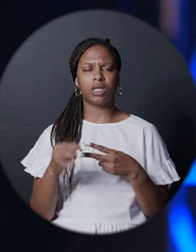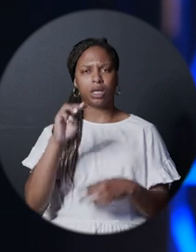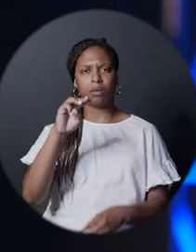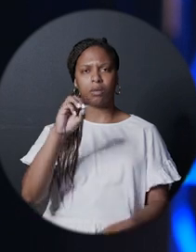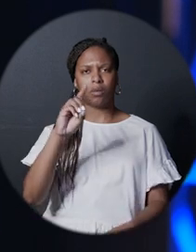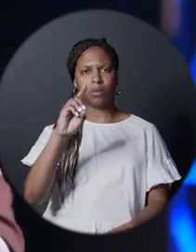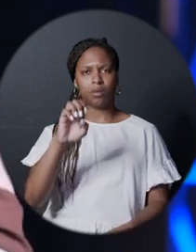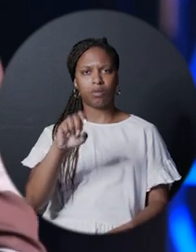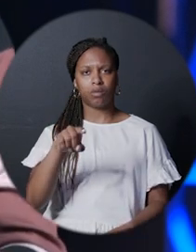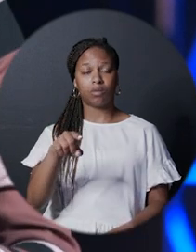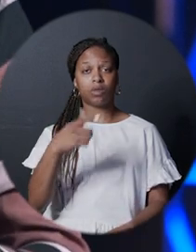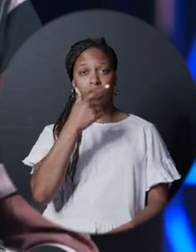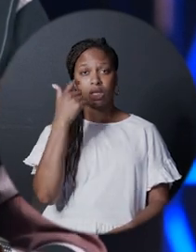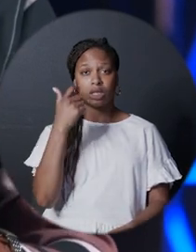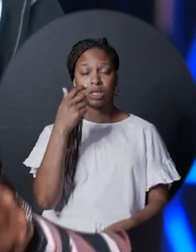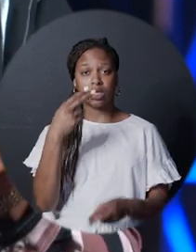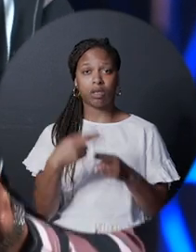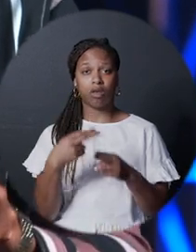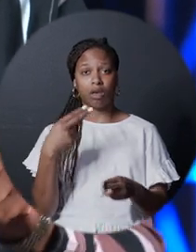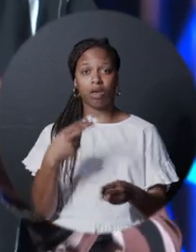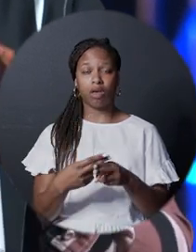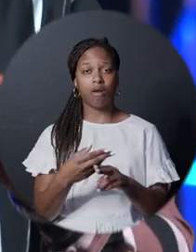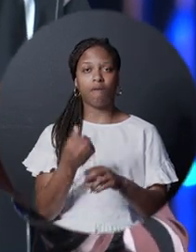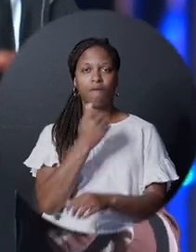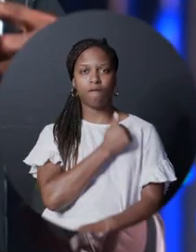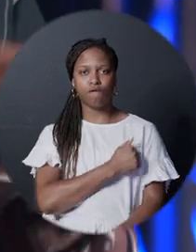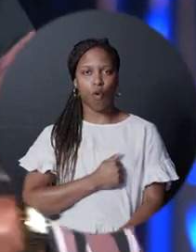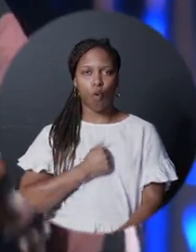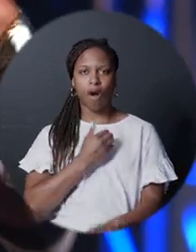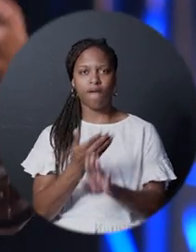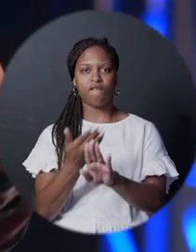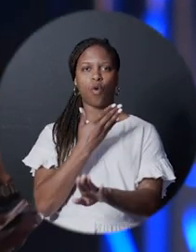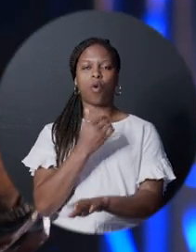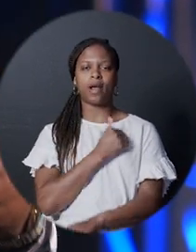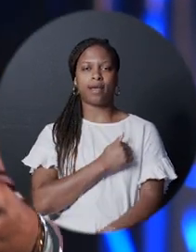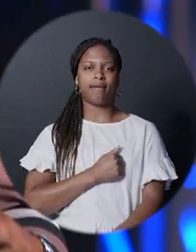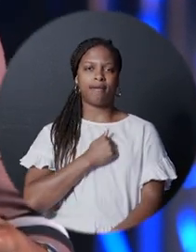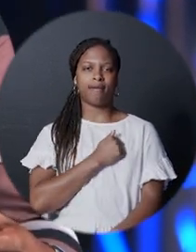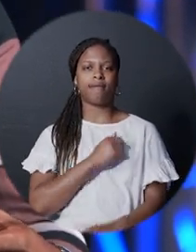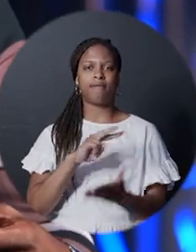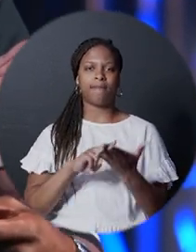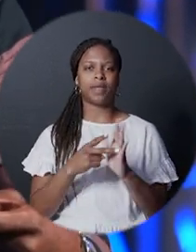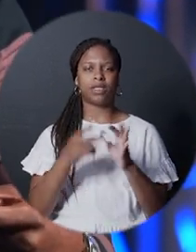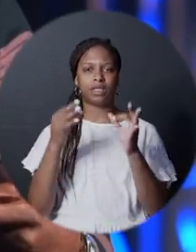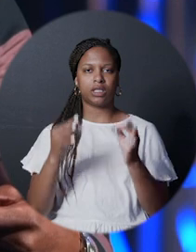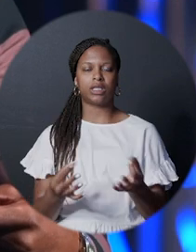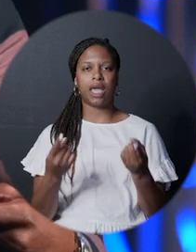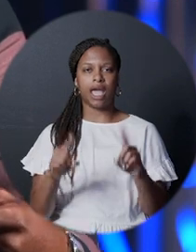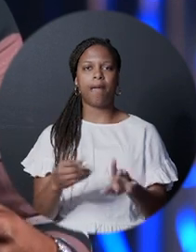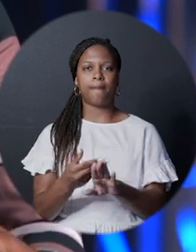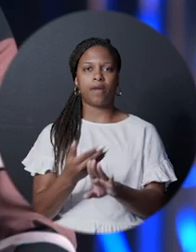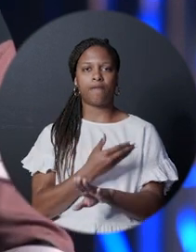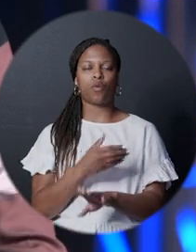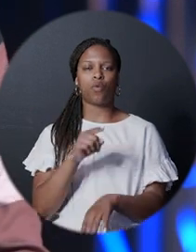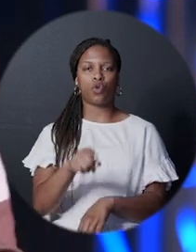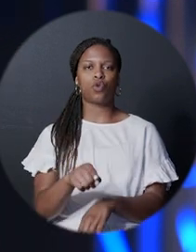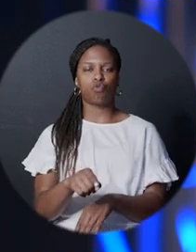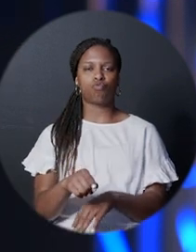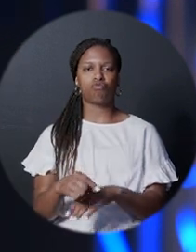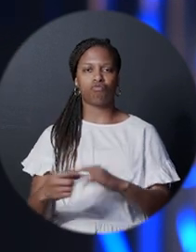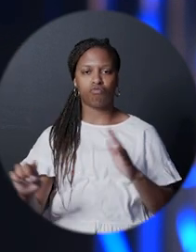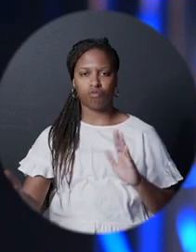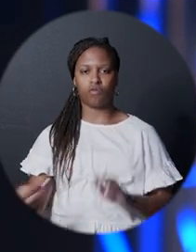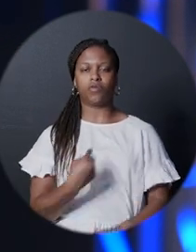What pre-selected mold? Because it is called forgive, which means it's a decision that